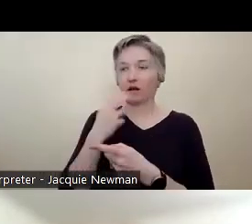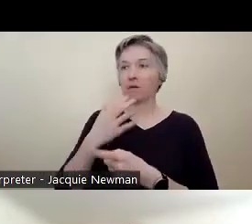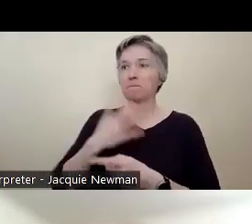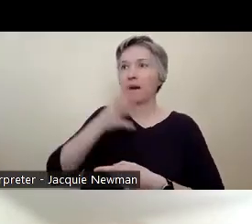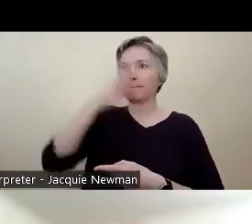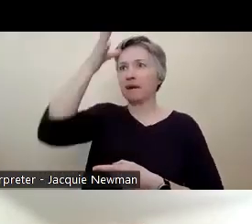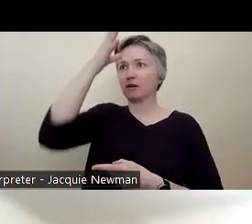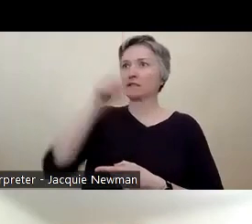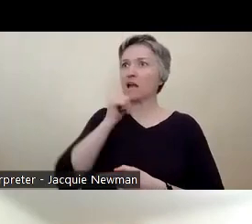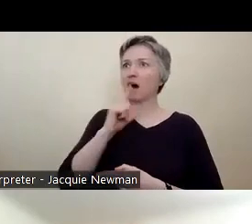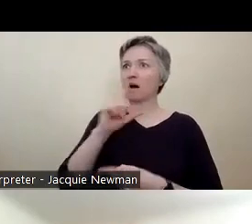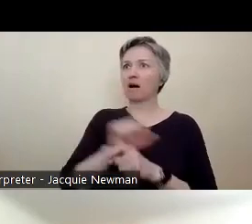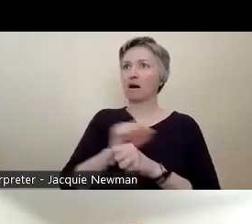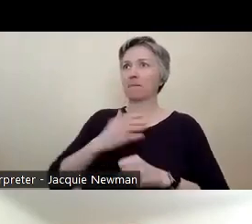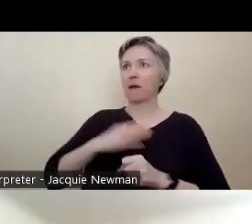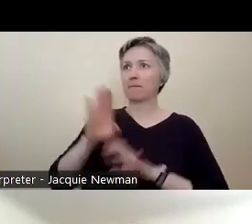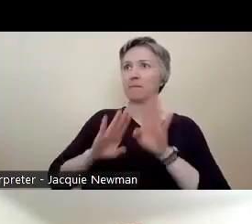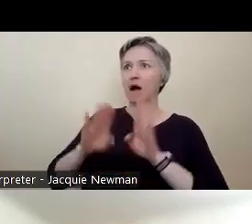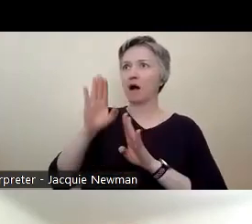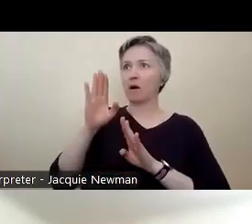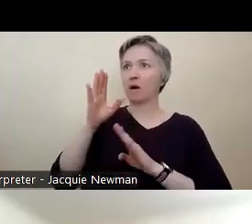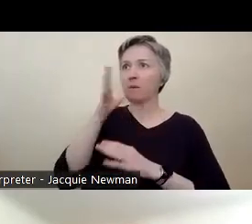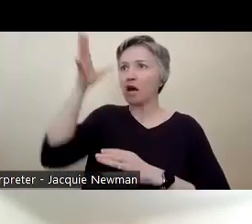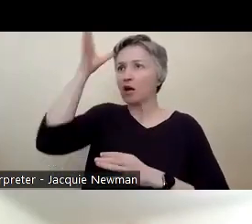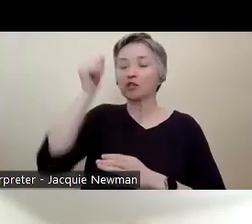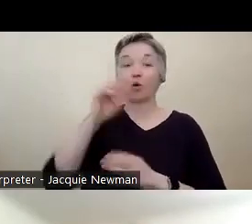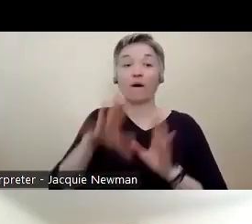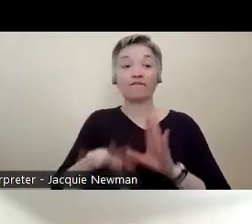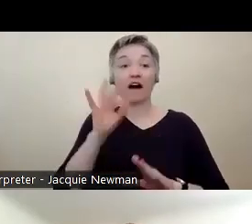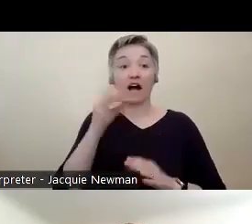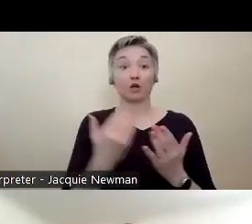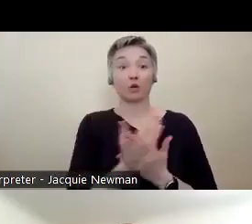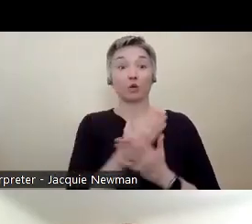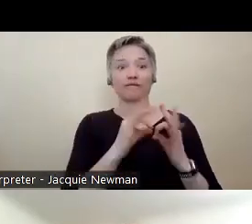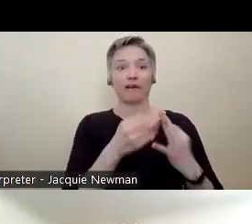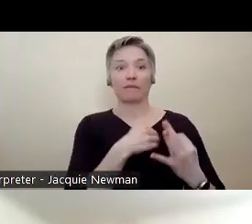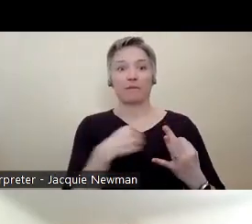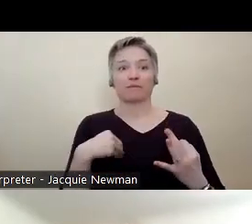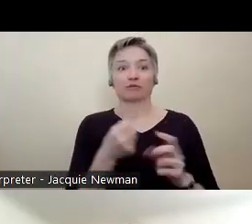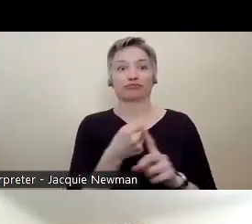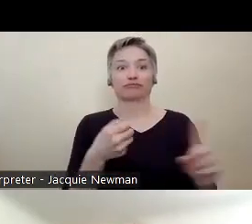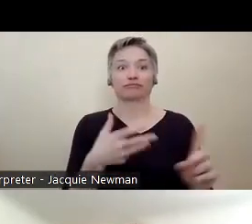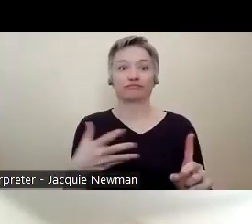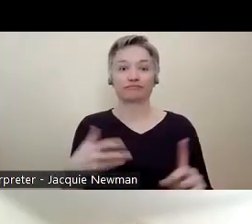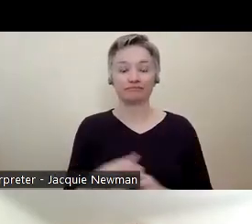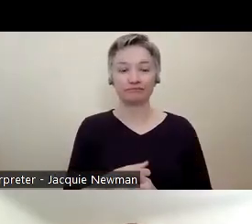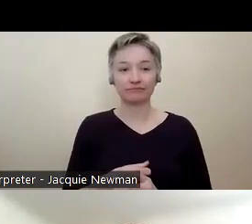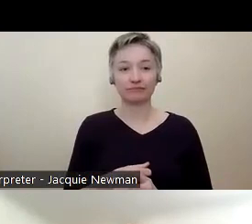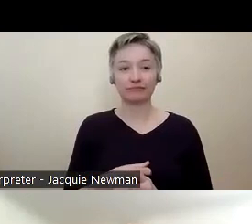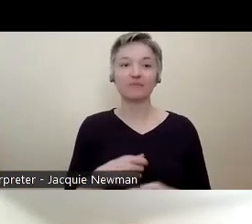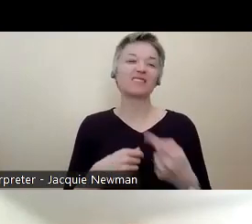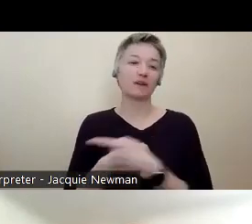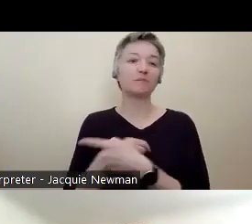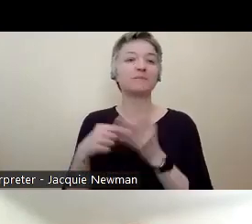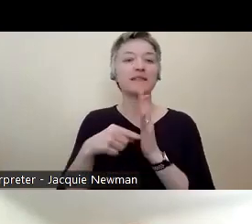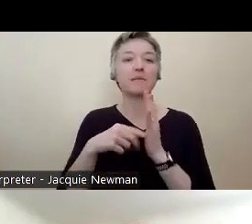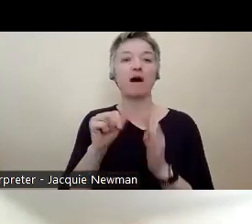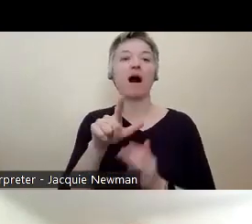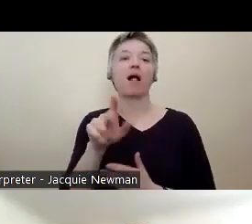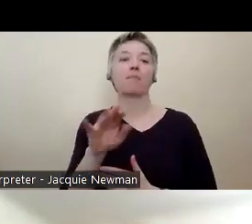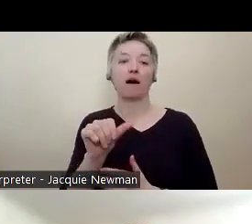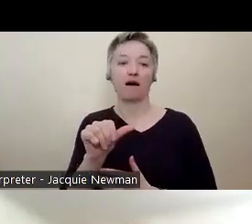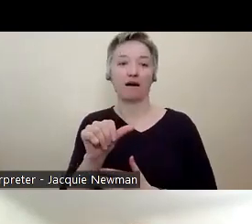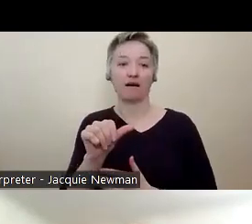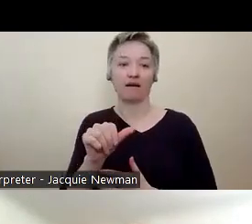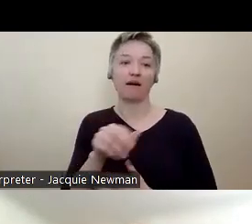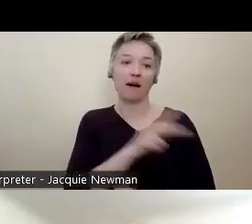newer relatives. So this is Alma Ancestry. This is a patient that has had all of these things. So